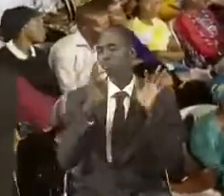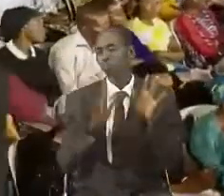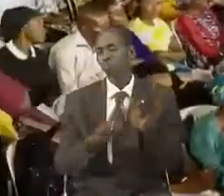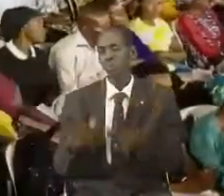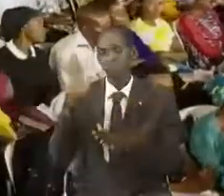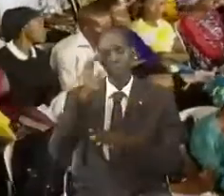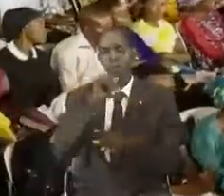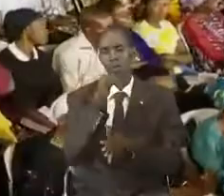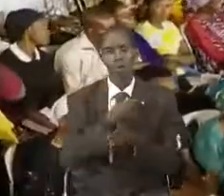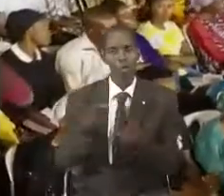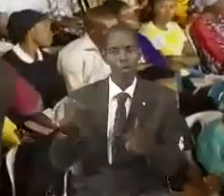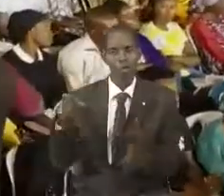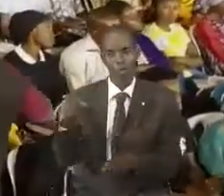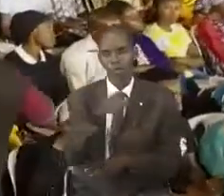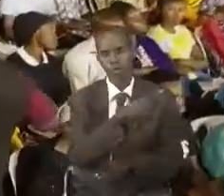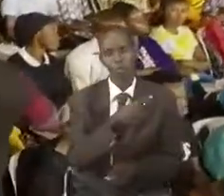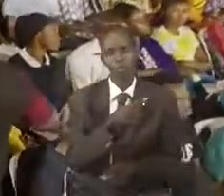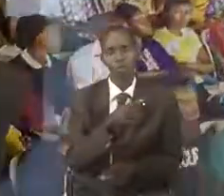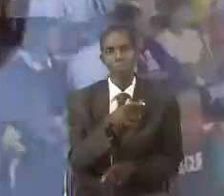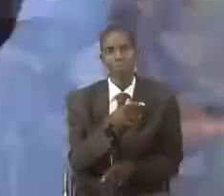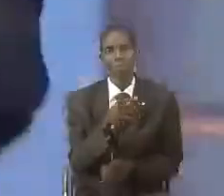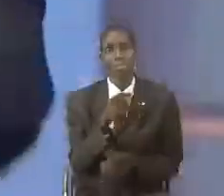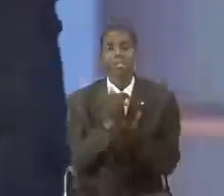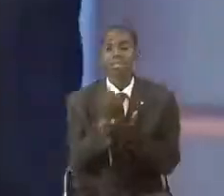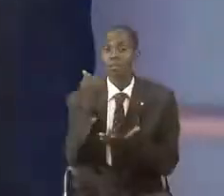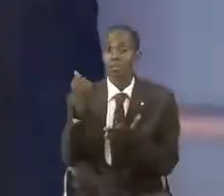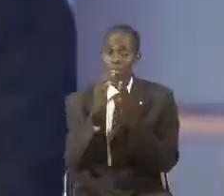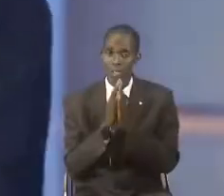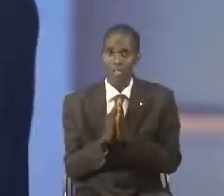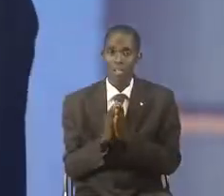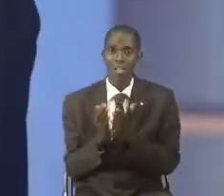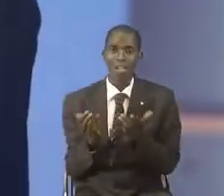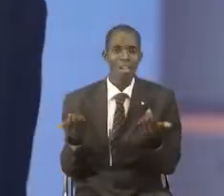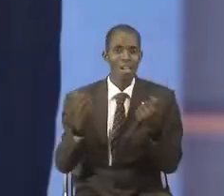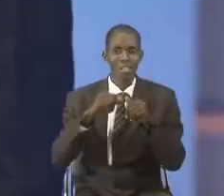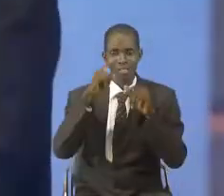the depths of the river will not hurt you.